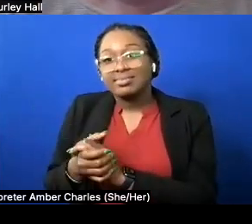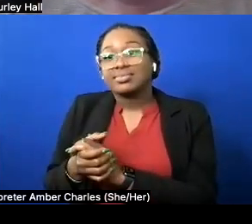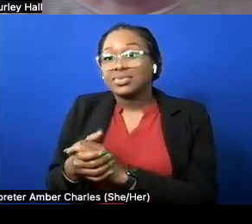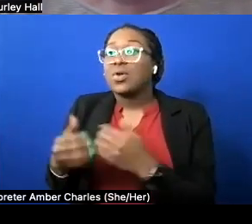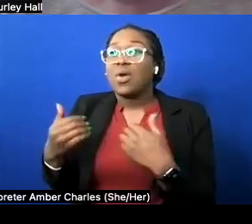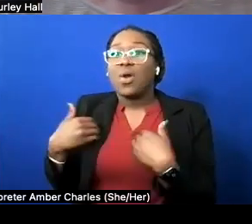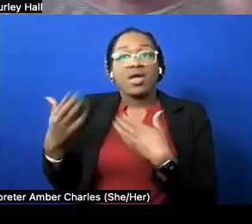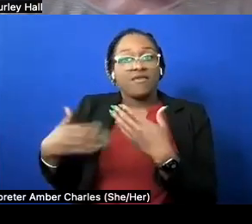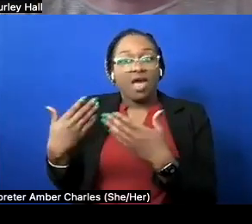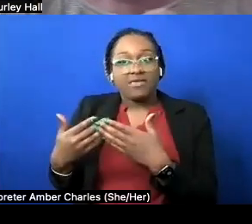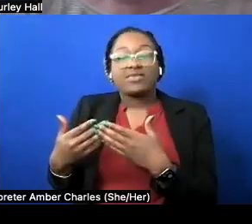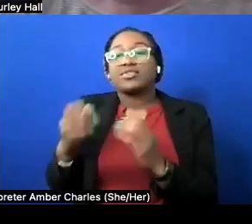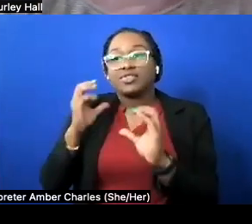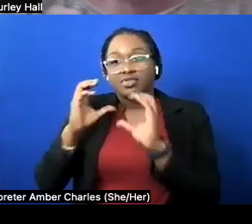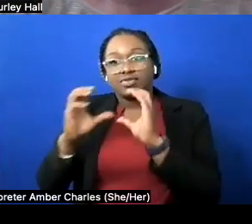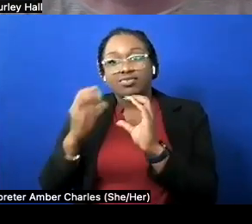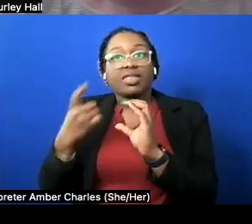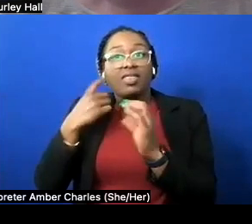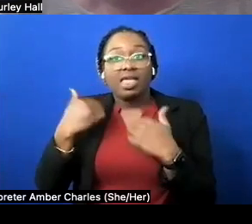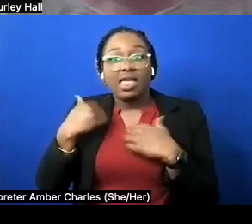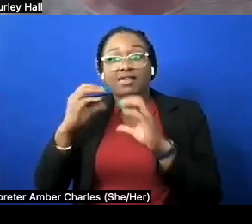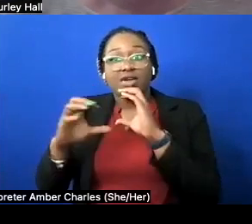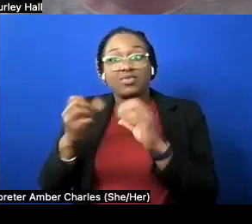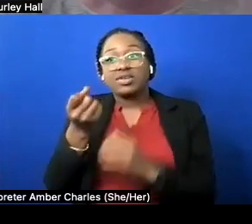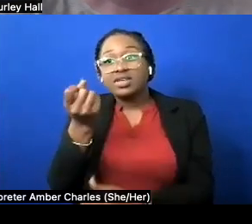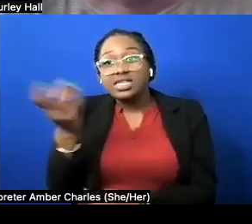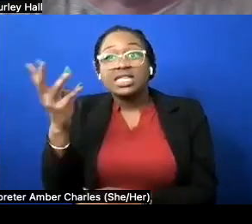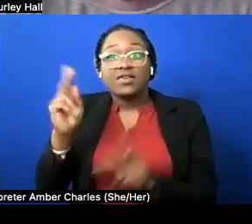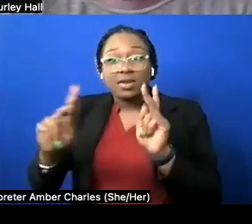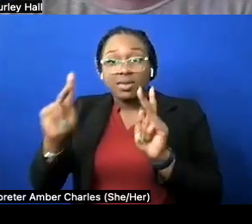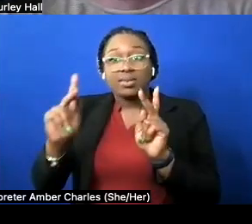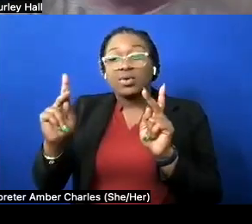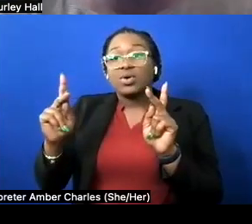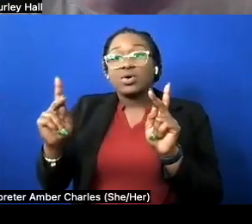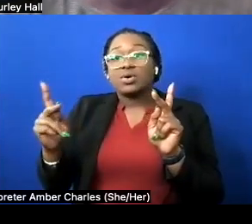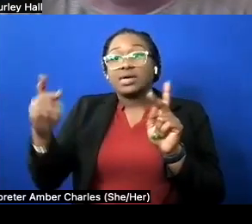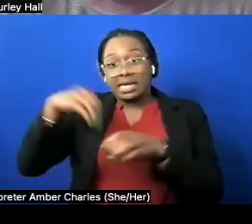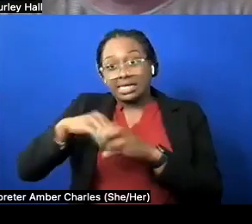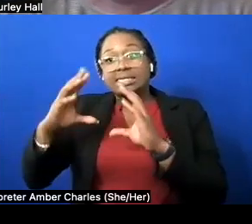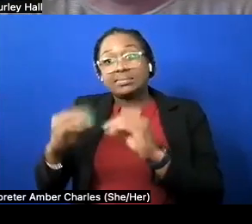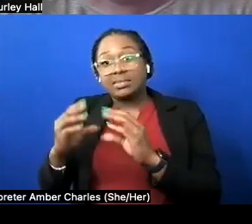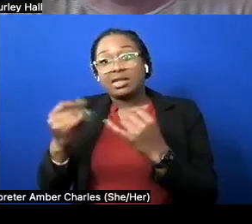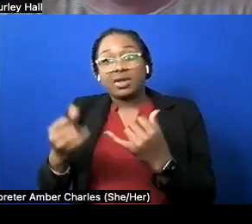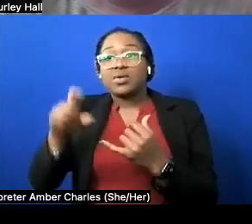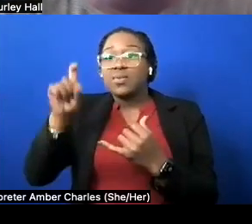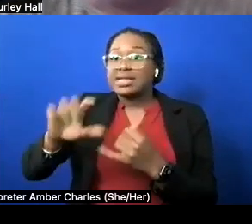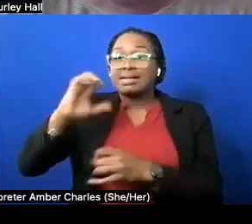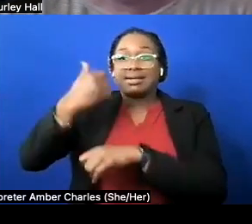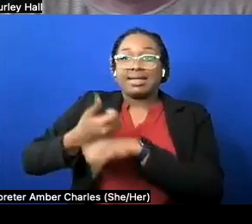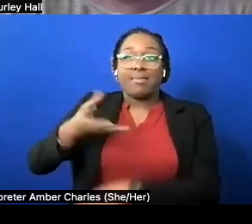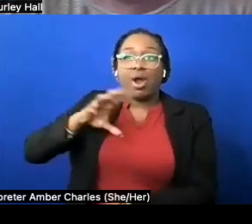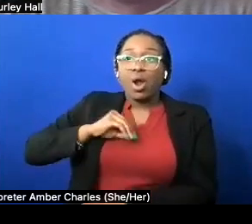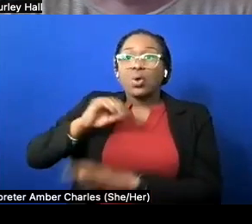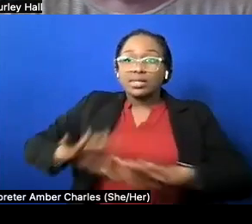had that conversation. I think I've had that conversation with several people who are on this call. We need to create our own spaces. We need to own our